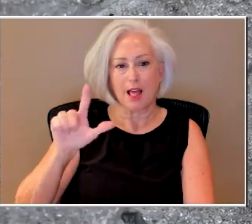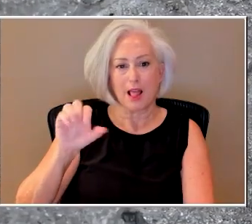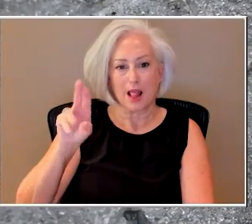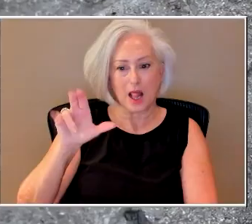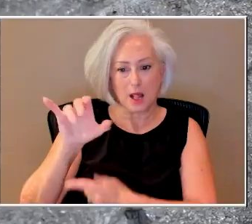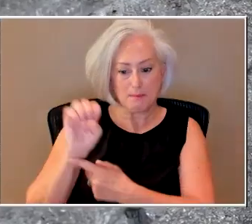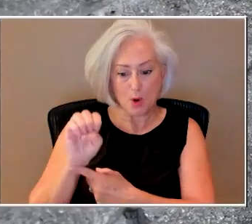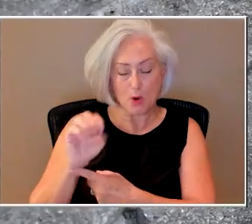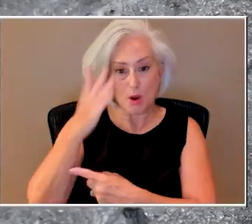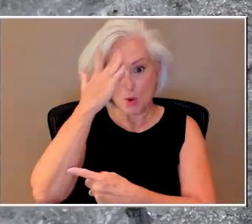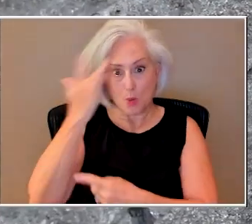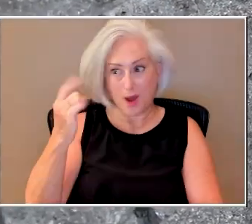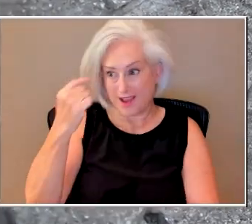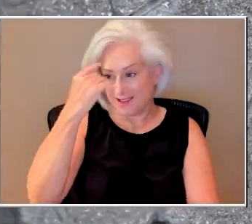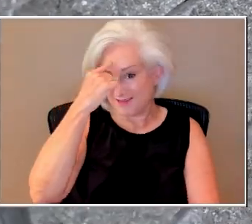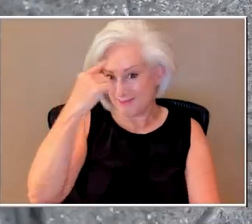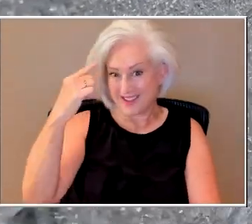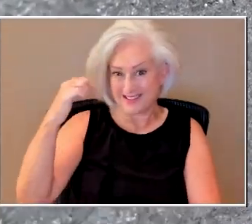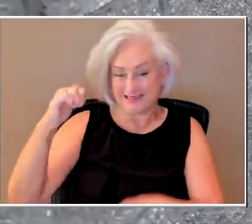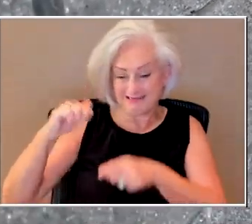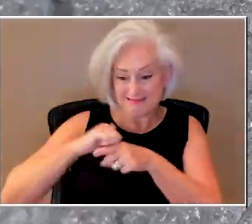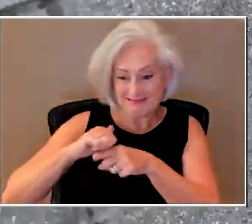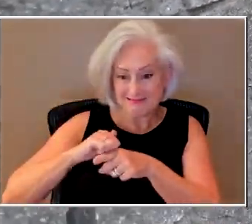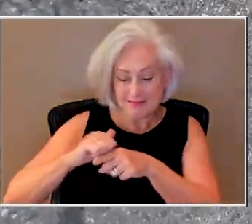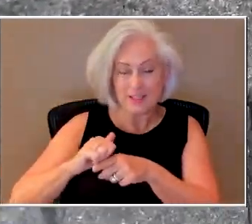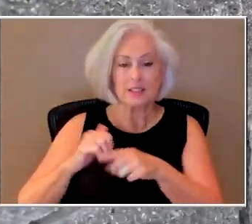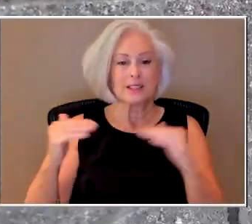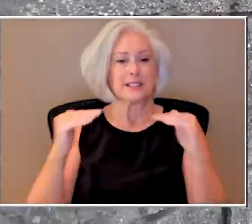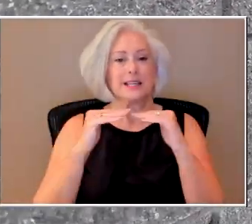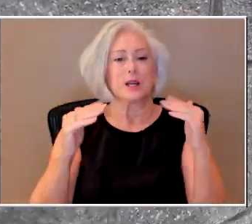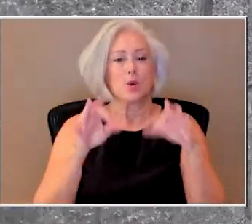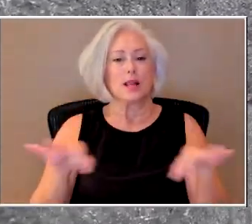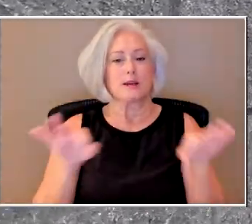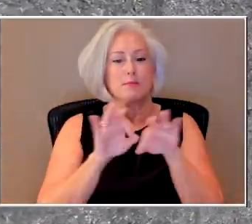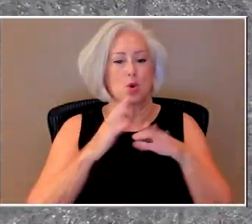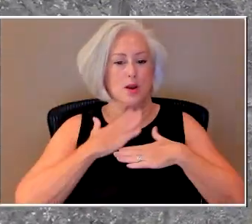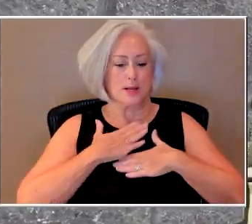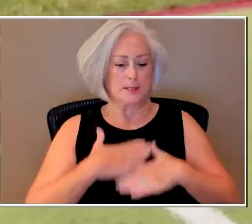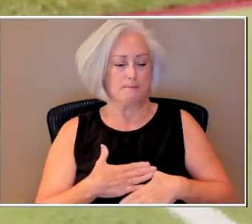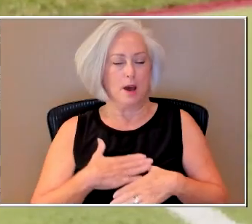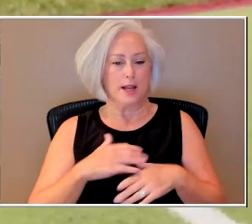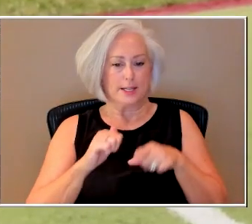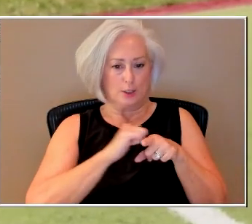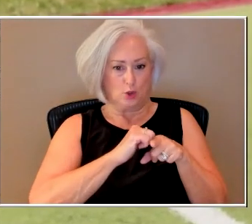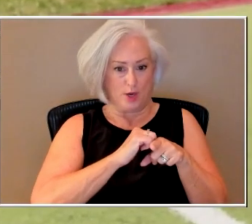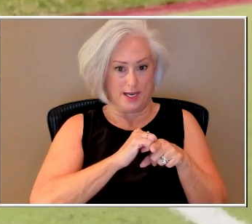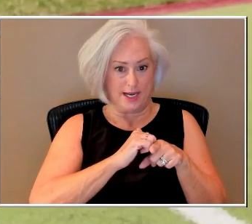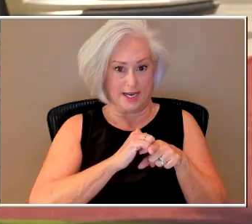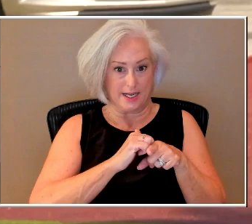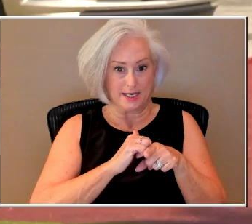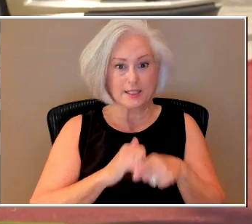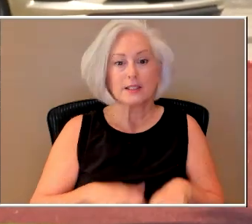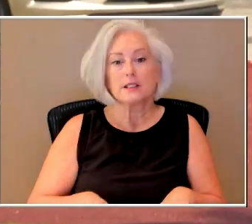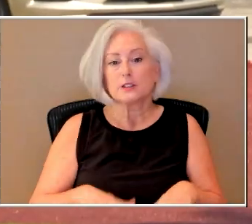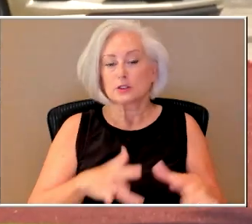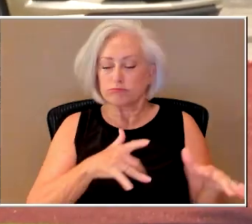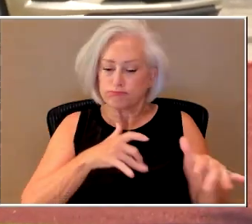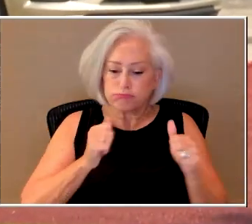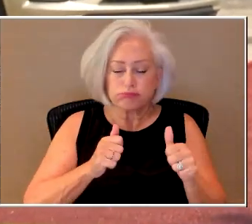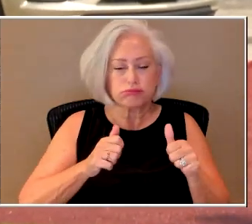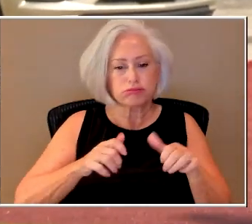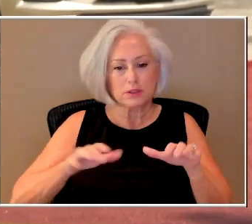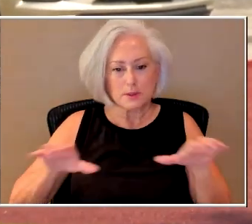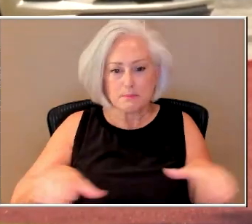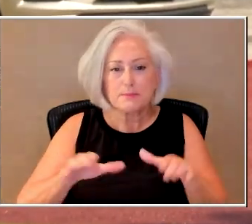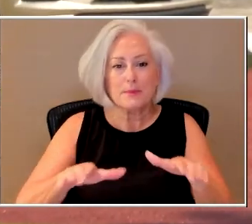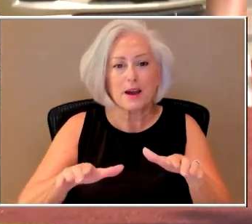as tough and just as important. Just to strengthen and work on my agility and quickness and stuff, and they've actually been paying off. Go. On the